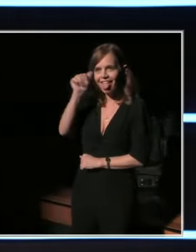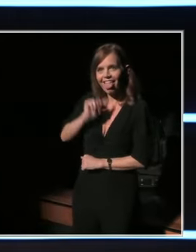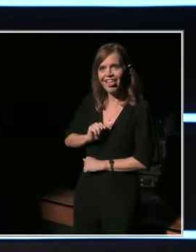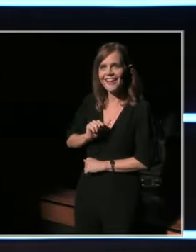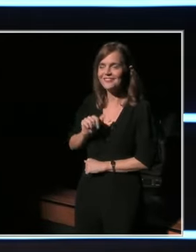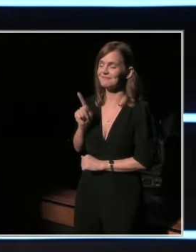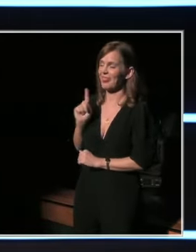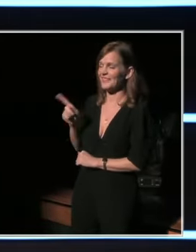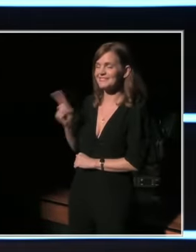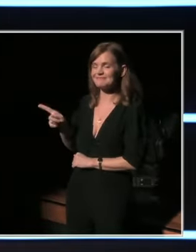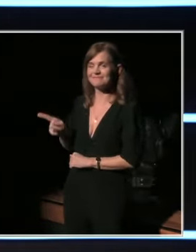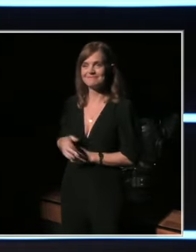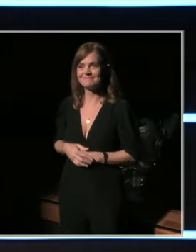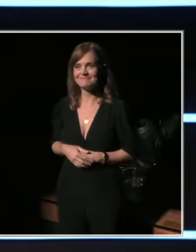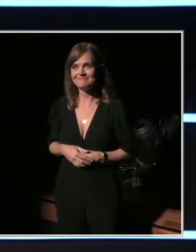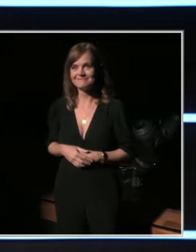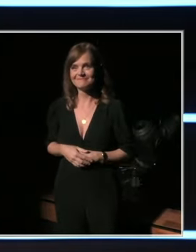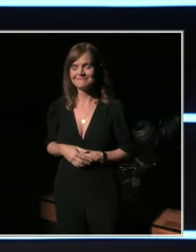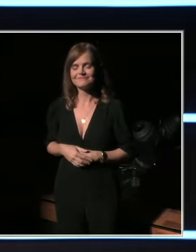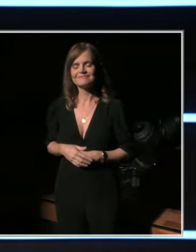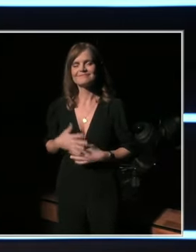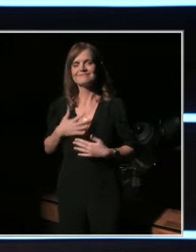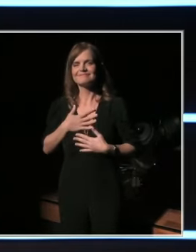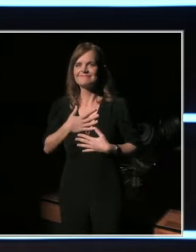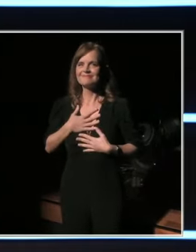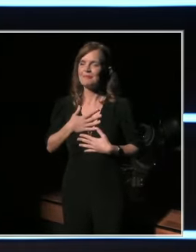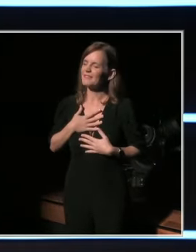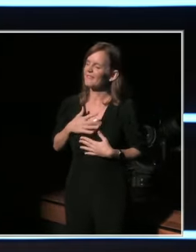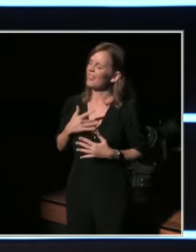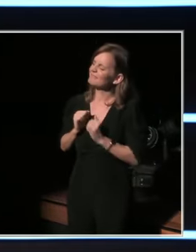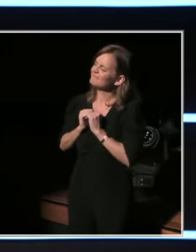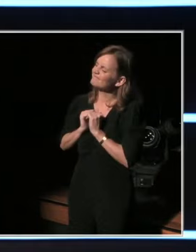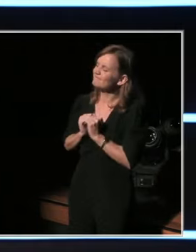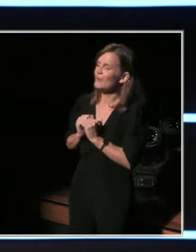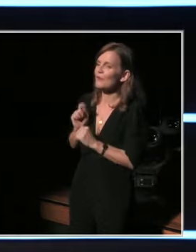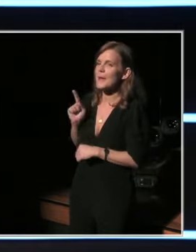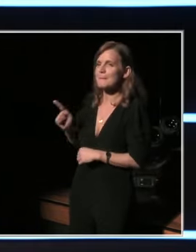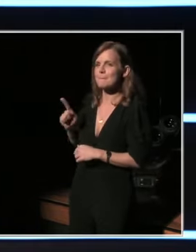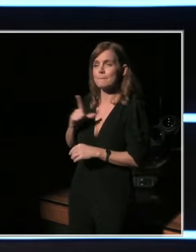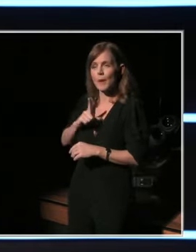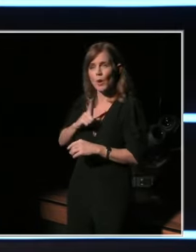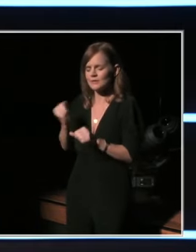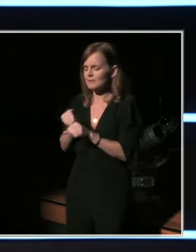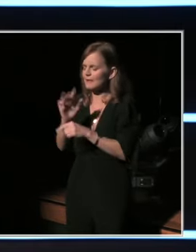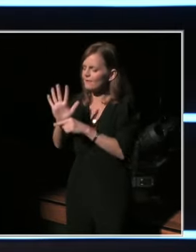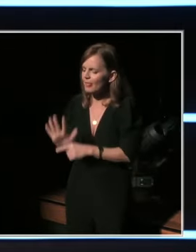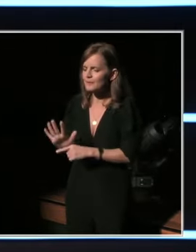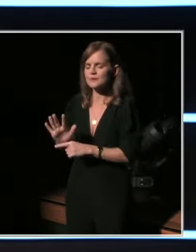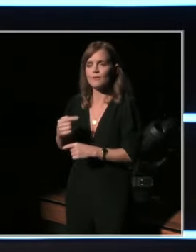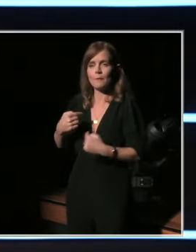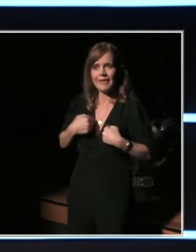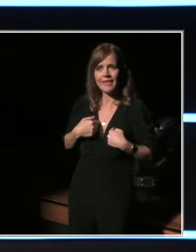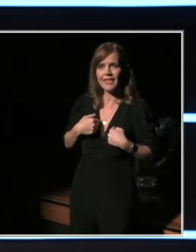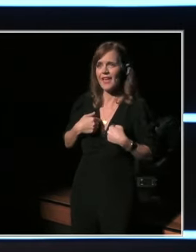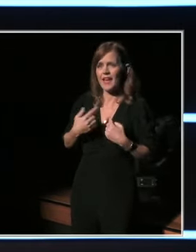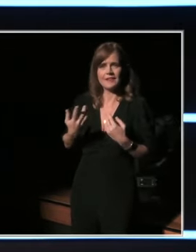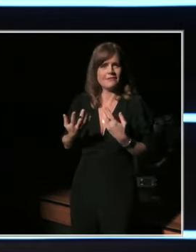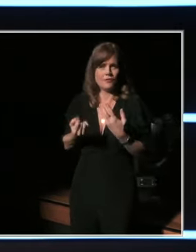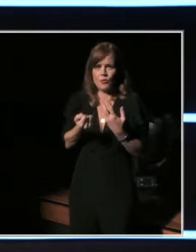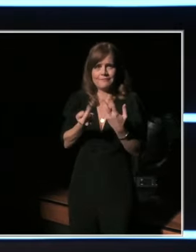Yes, that was Roger. But I've never felt anything other than gratitude for the films he went on to make for me, as he did for so many